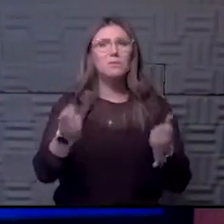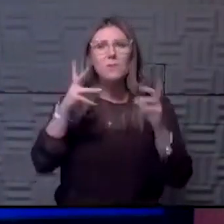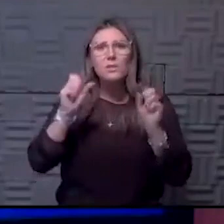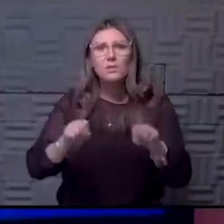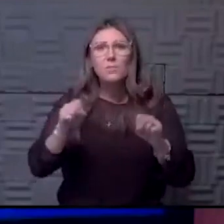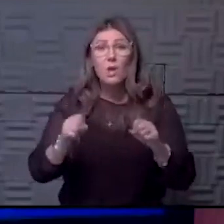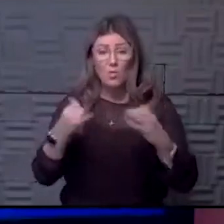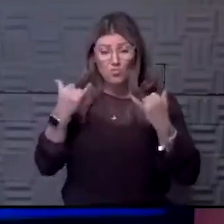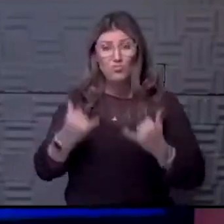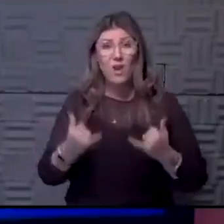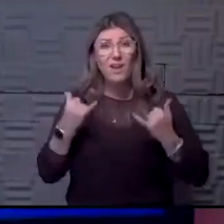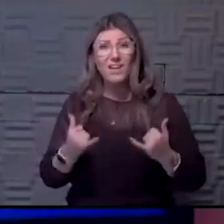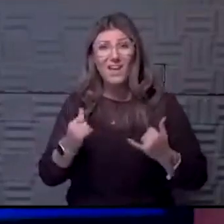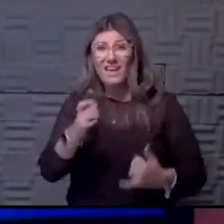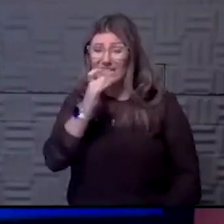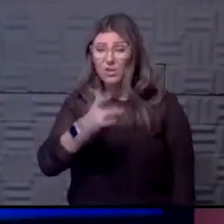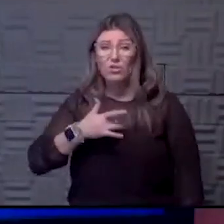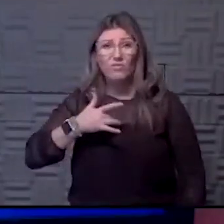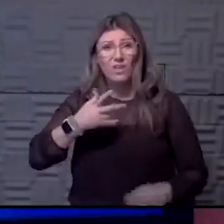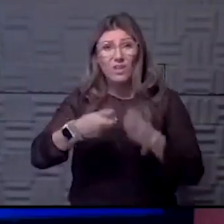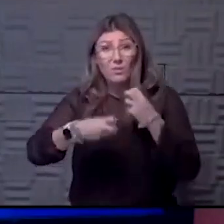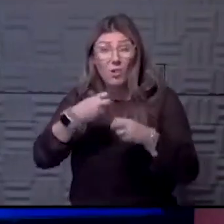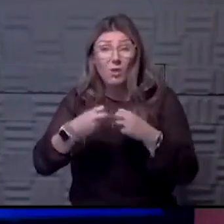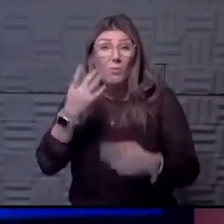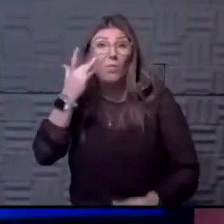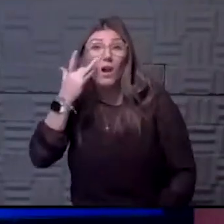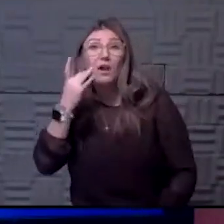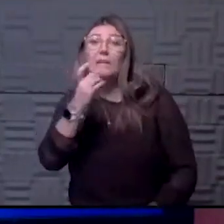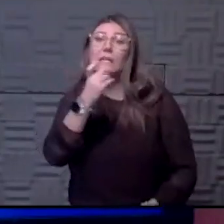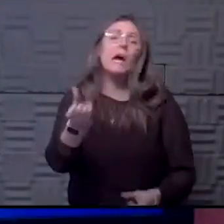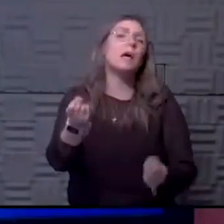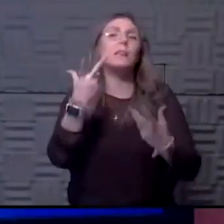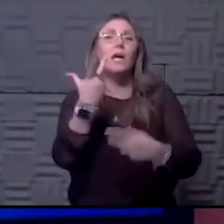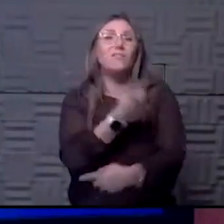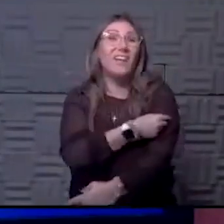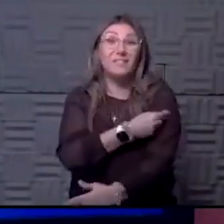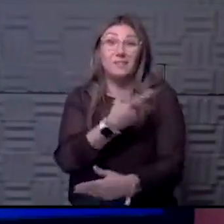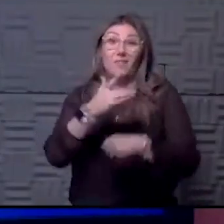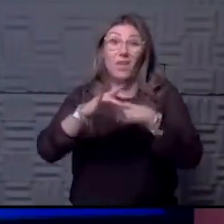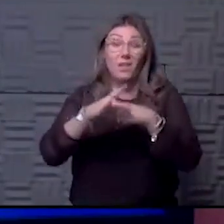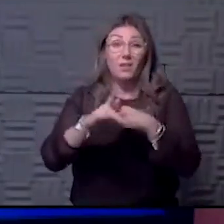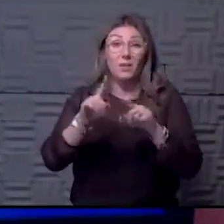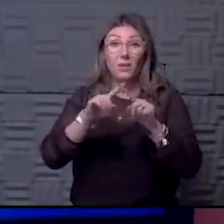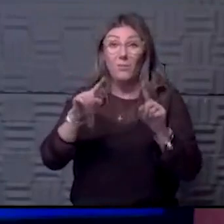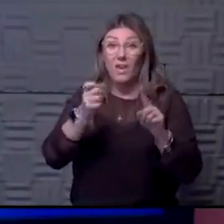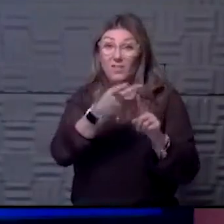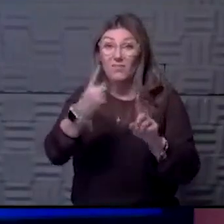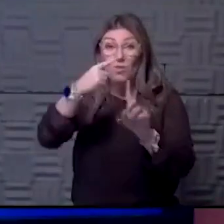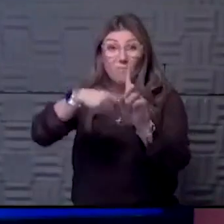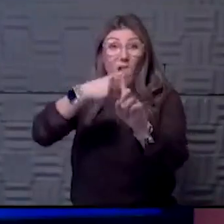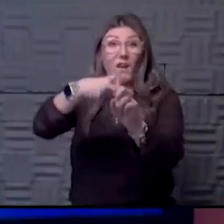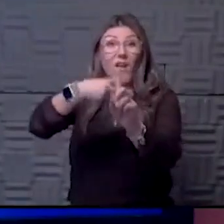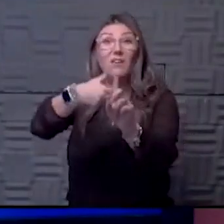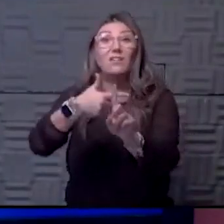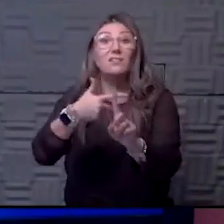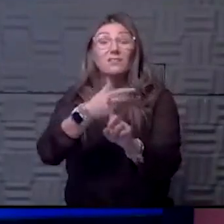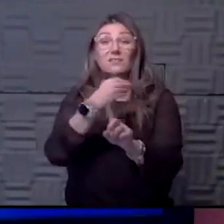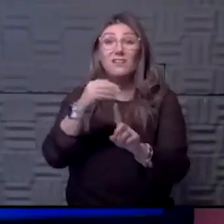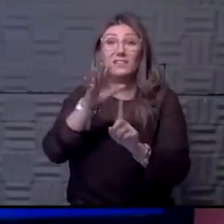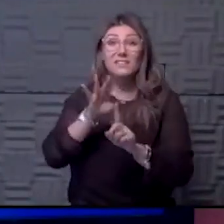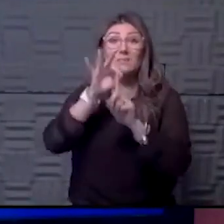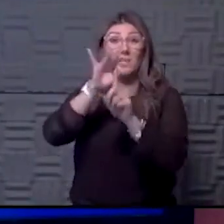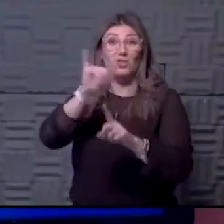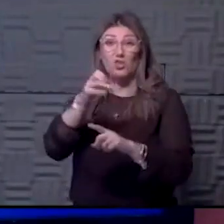Right now, we don't feel that problem quite as much because there's not very much vaccine. But in a few months, and especially if Johnson & Johnson